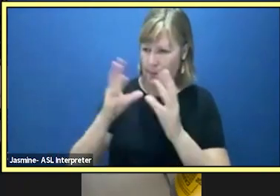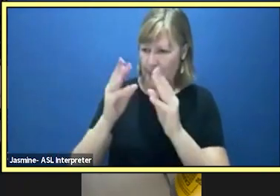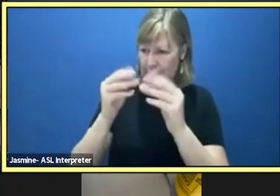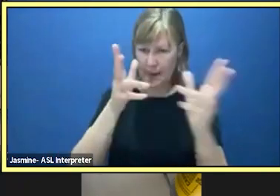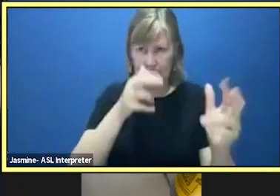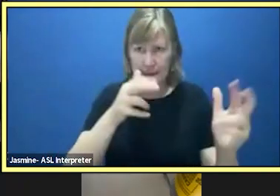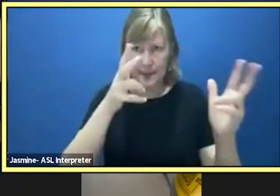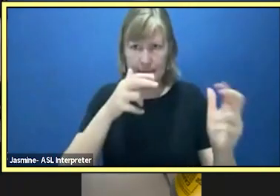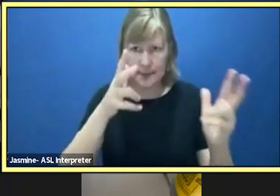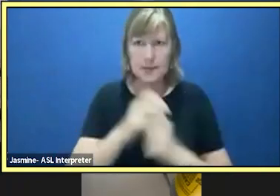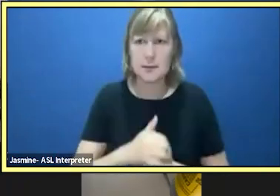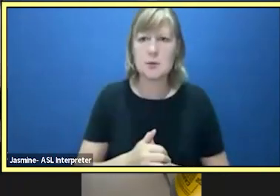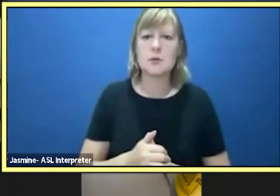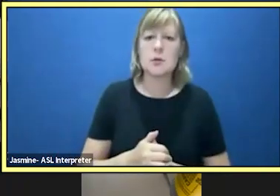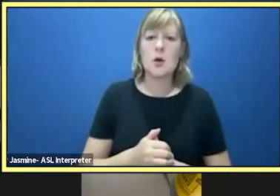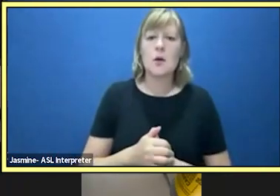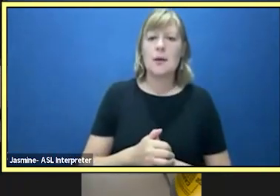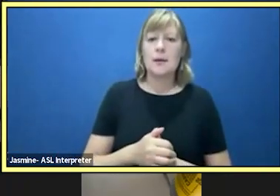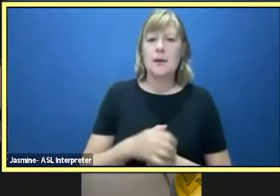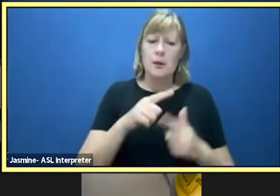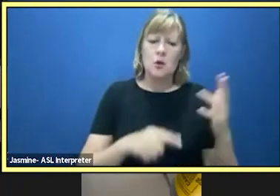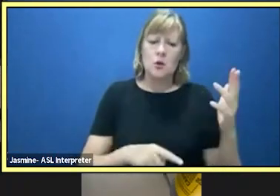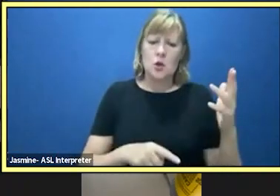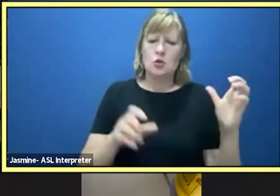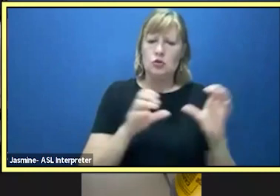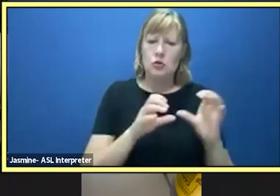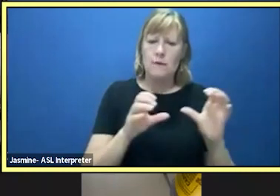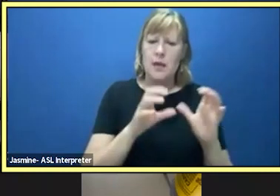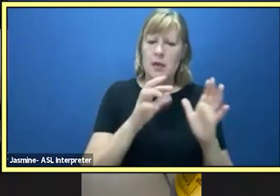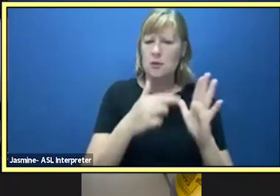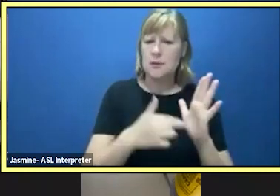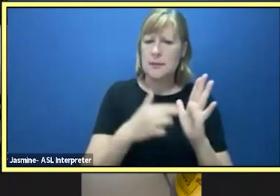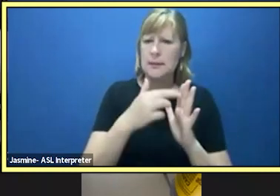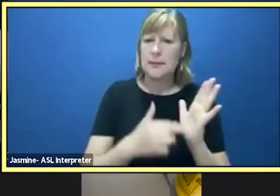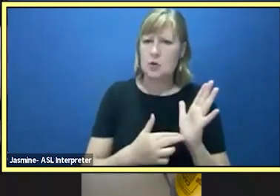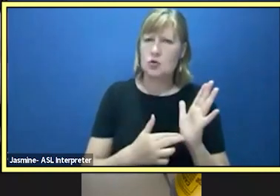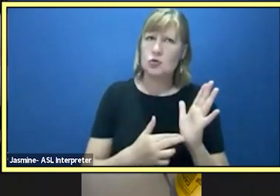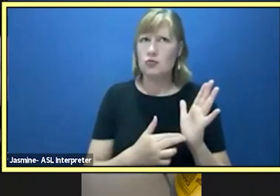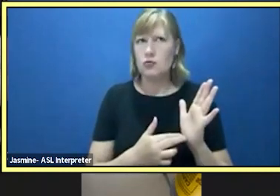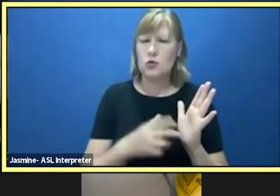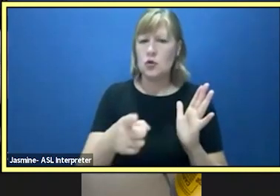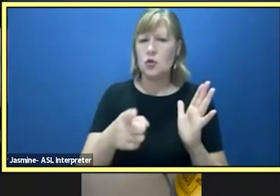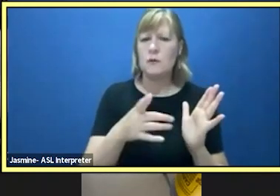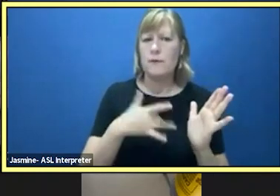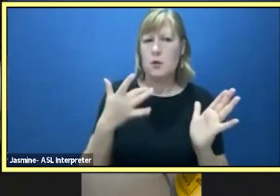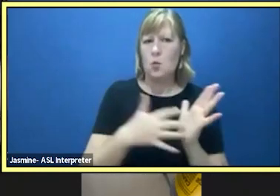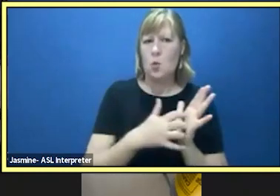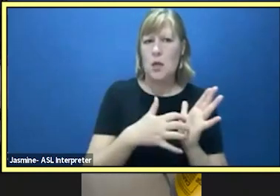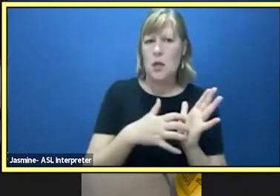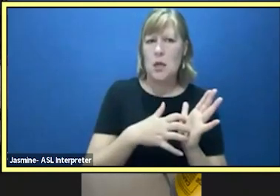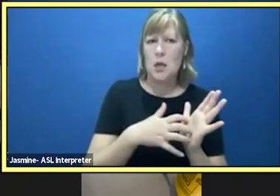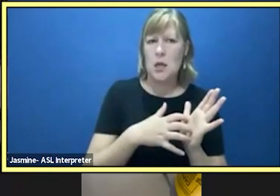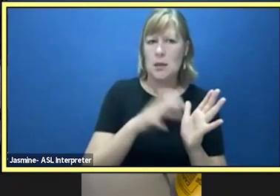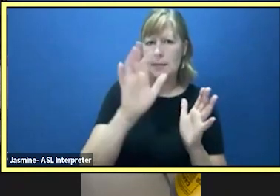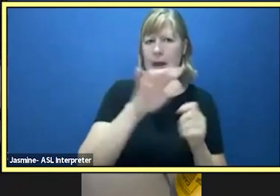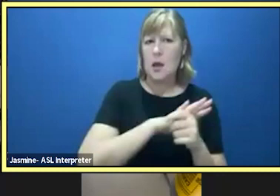standards that you think would be that are weak in that area, we absolutely want that feedback around